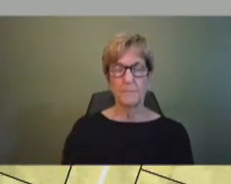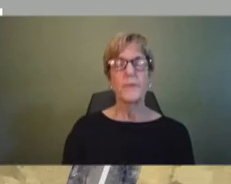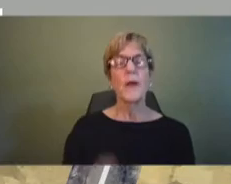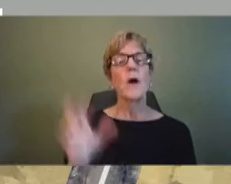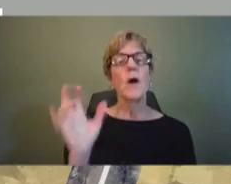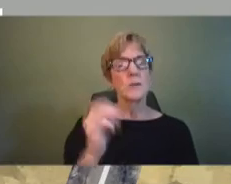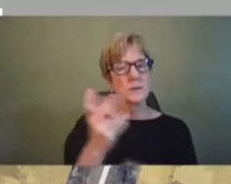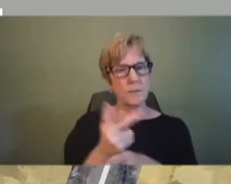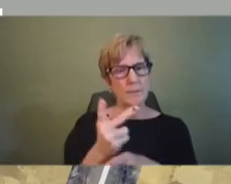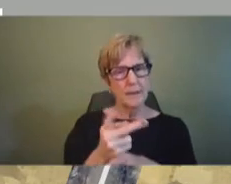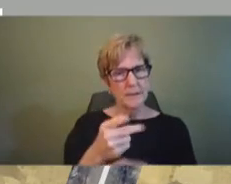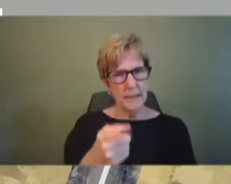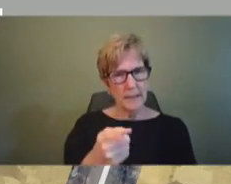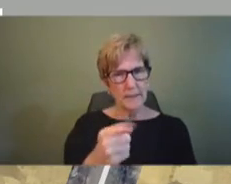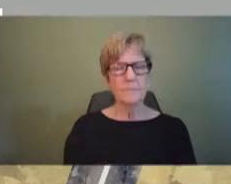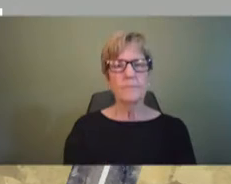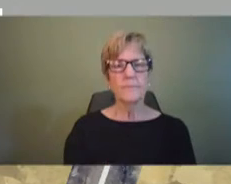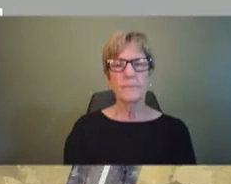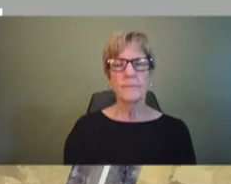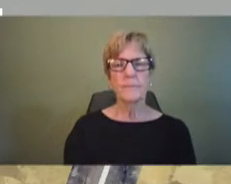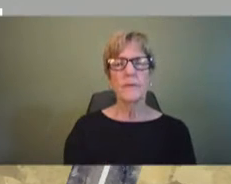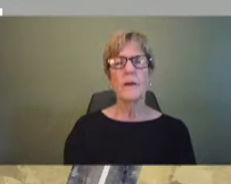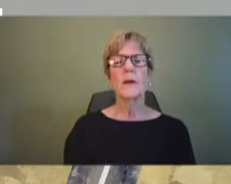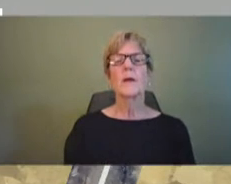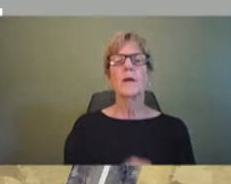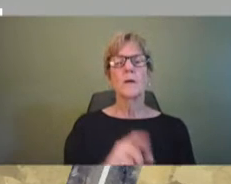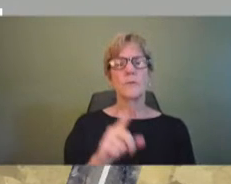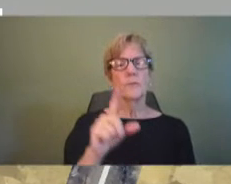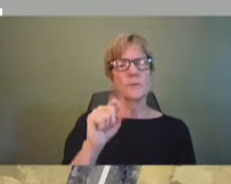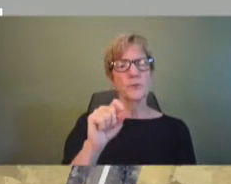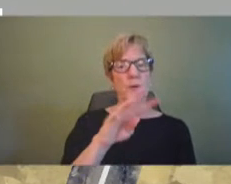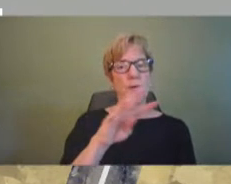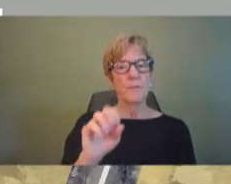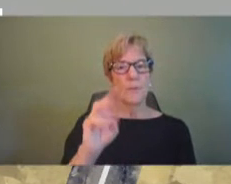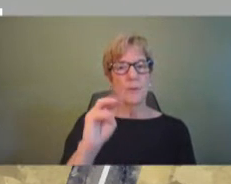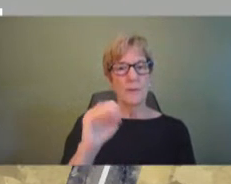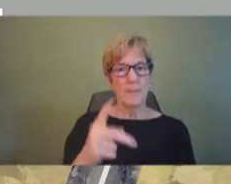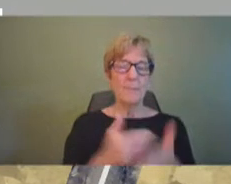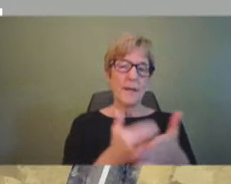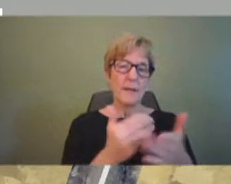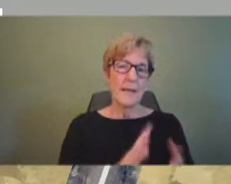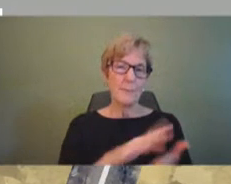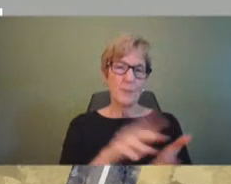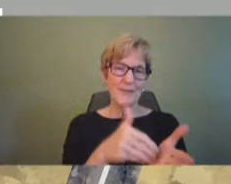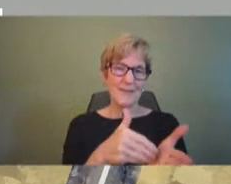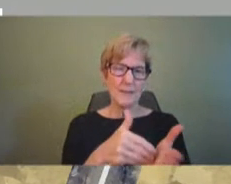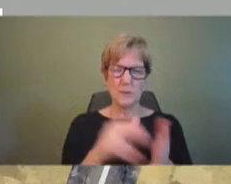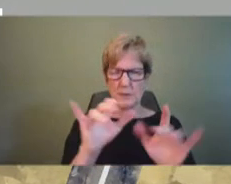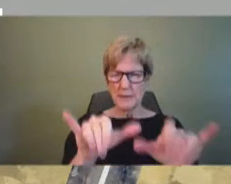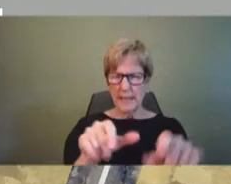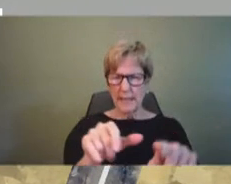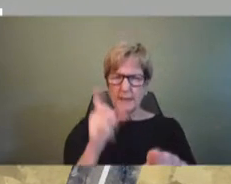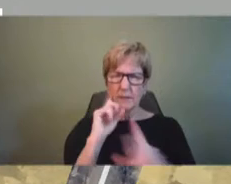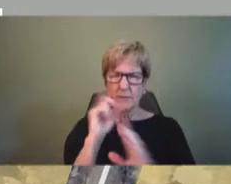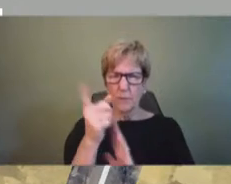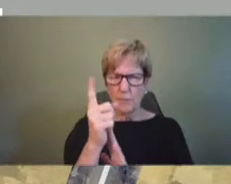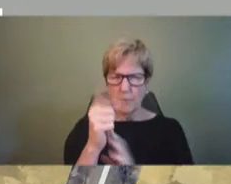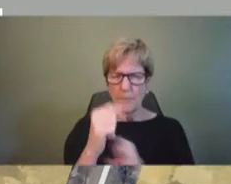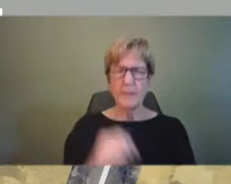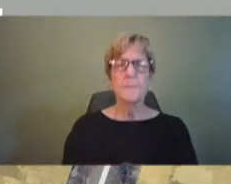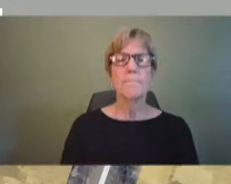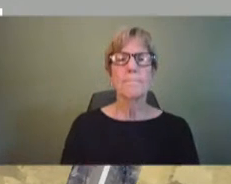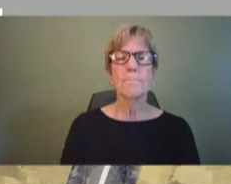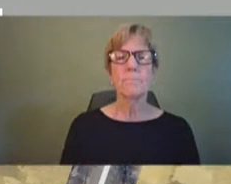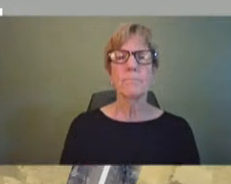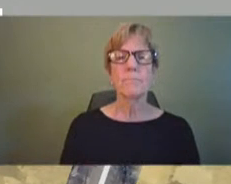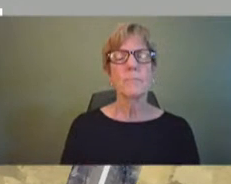maintained adopted Place type uh from the 2040 map does call for Neighborhood Center I want to stay on this slide for just just a moment uh